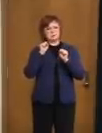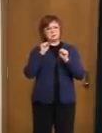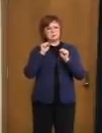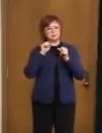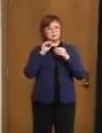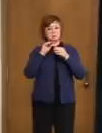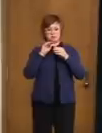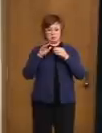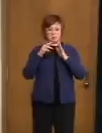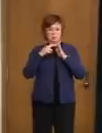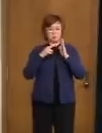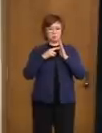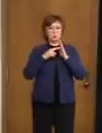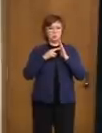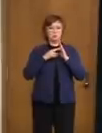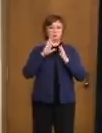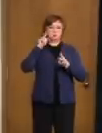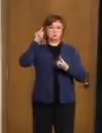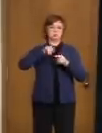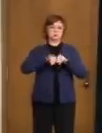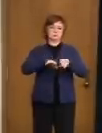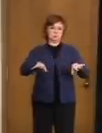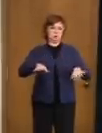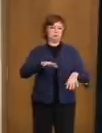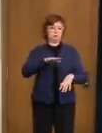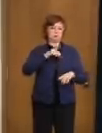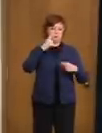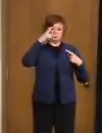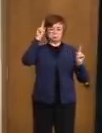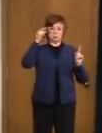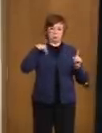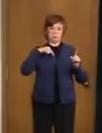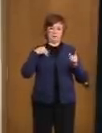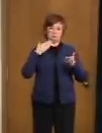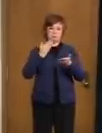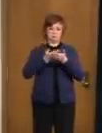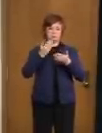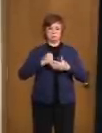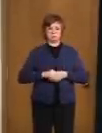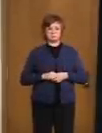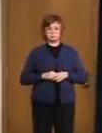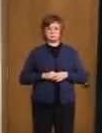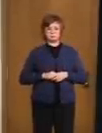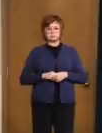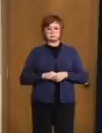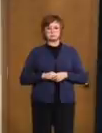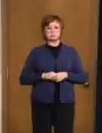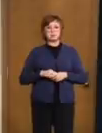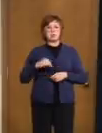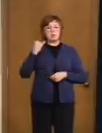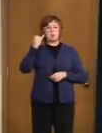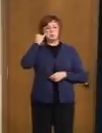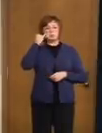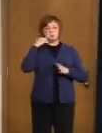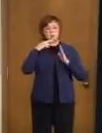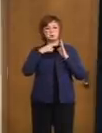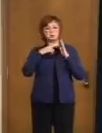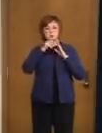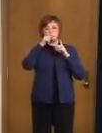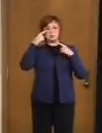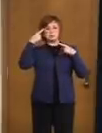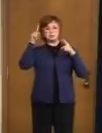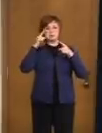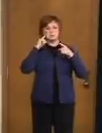communities. However, if they prove not to be as effective over the course of the next 2 weeks post this